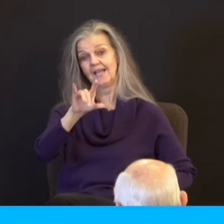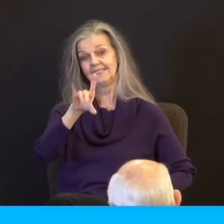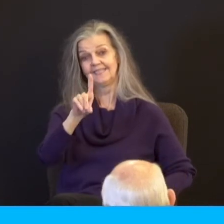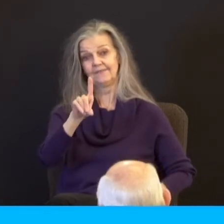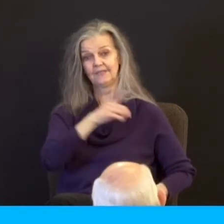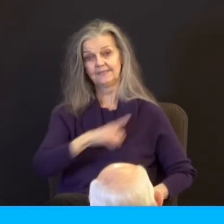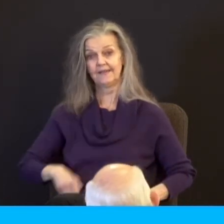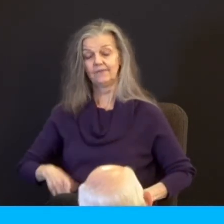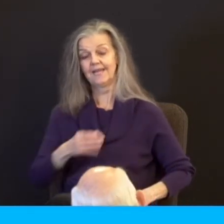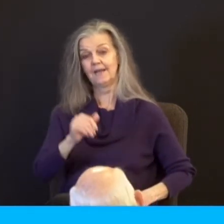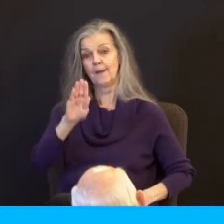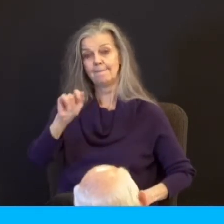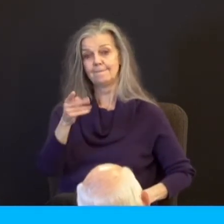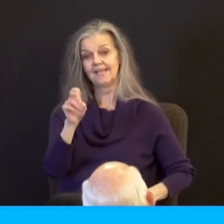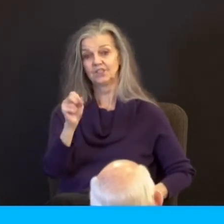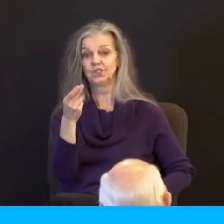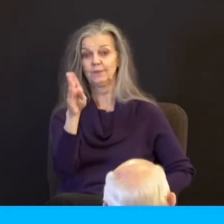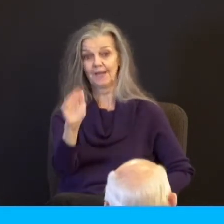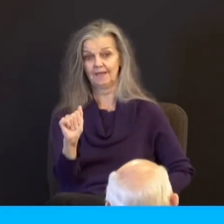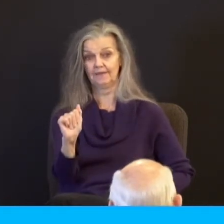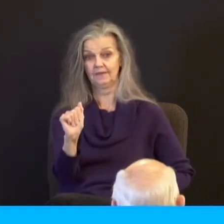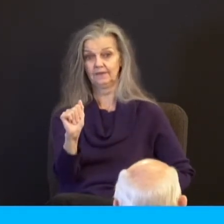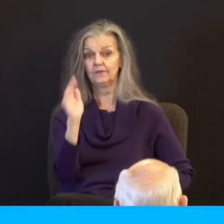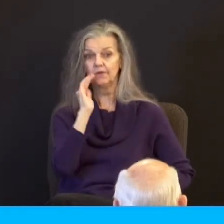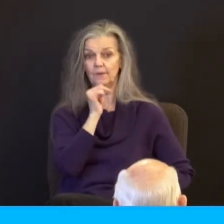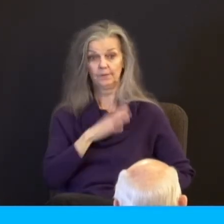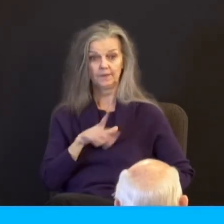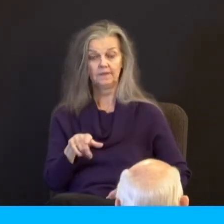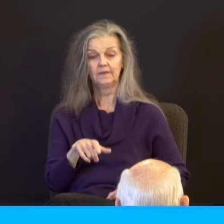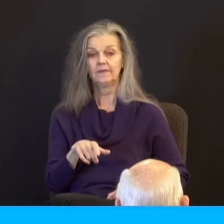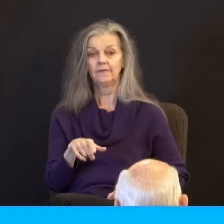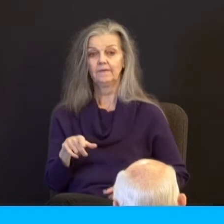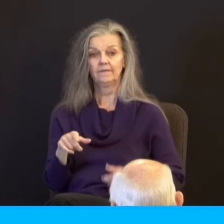David and Bathsheba, heard of them? First son died.